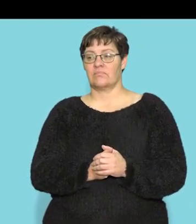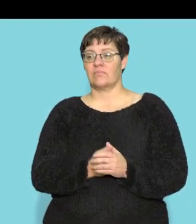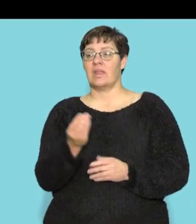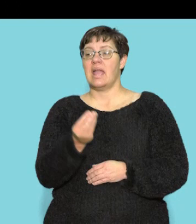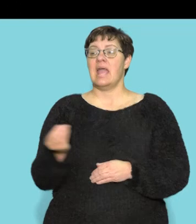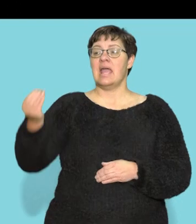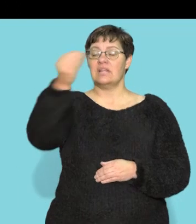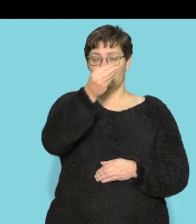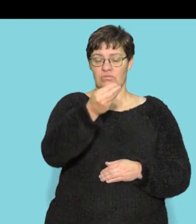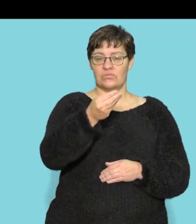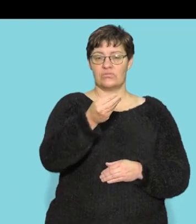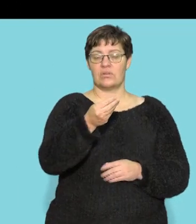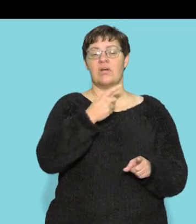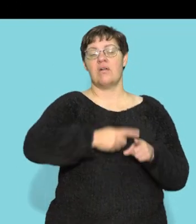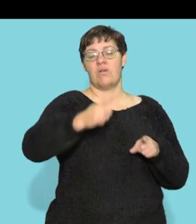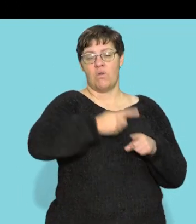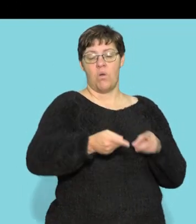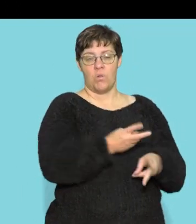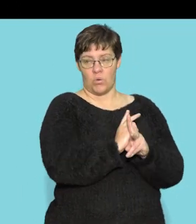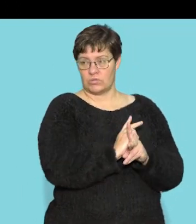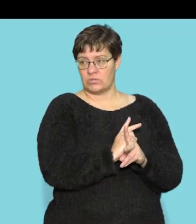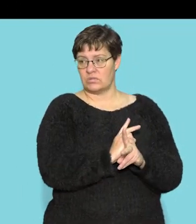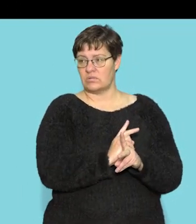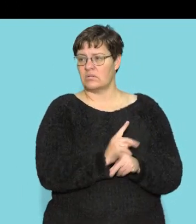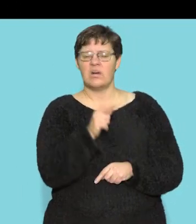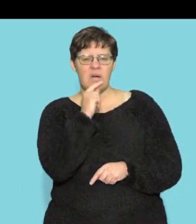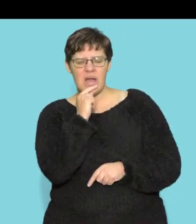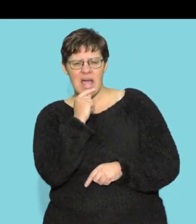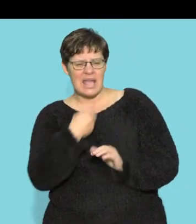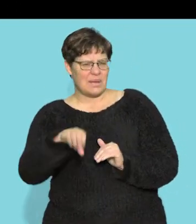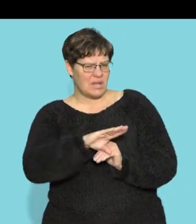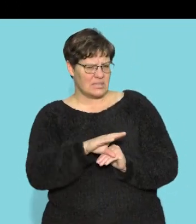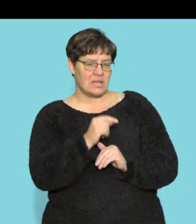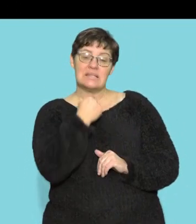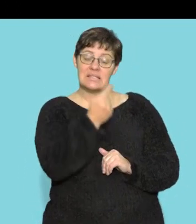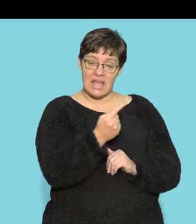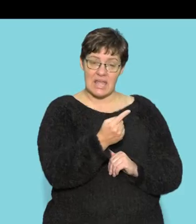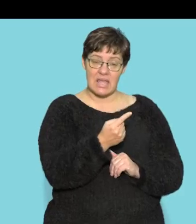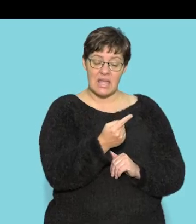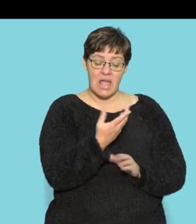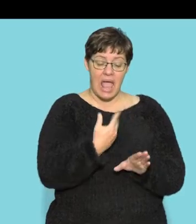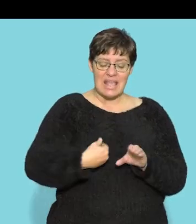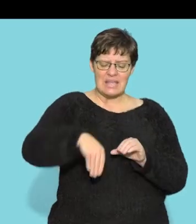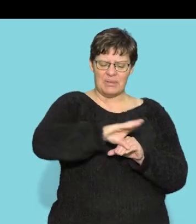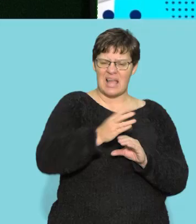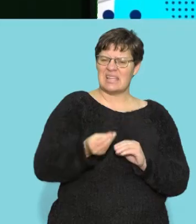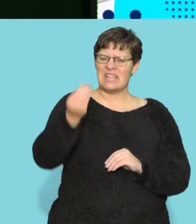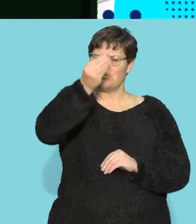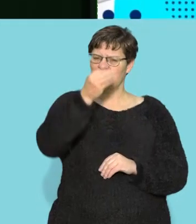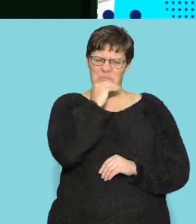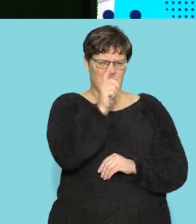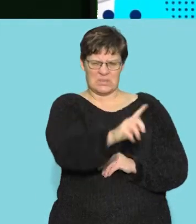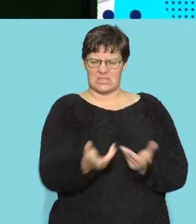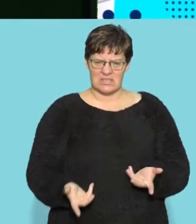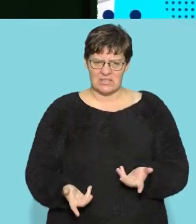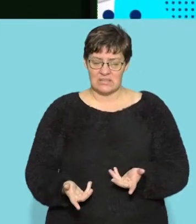Wherever interest on the mortgage loan is capitalized, let me explain that to you. When they say interest is being capitalized, what does it